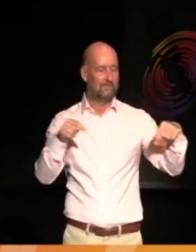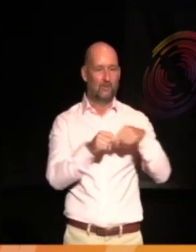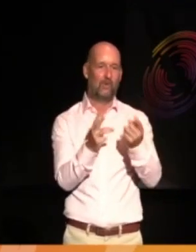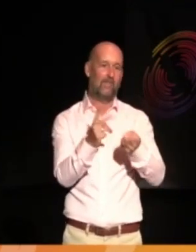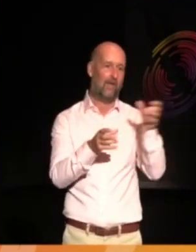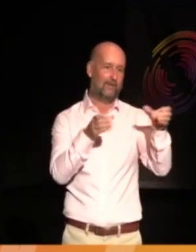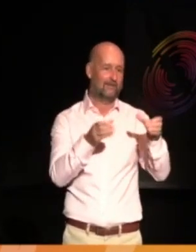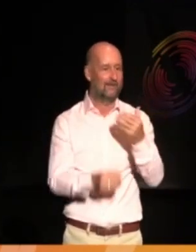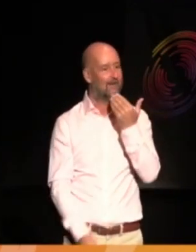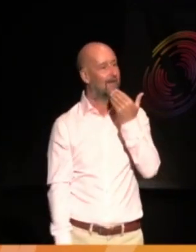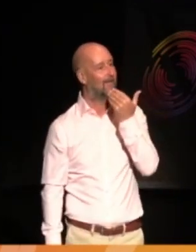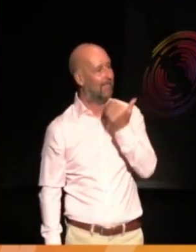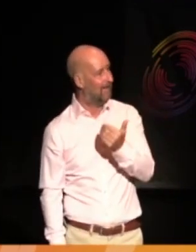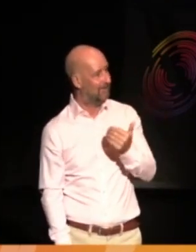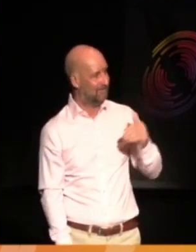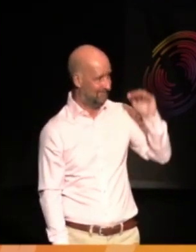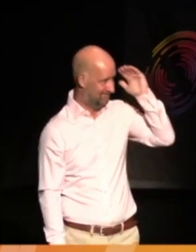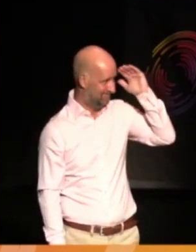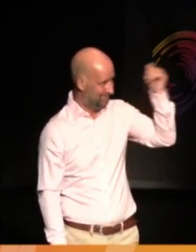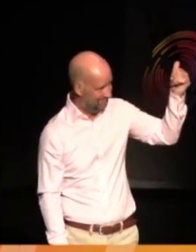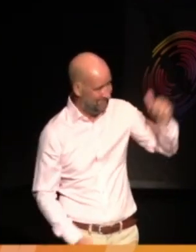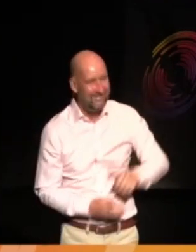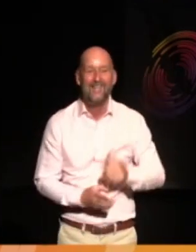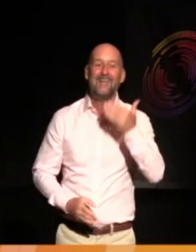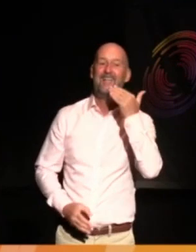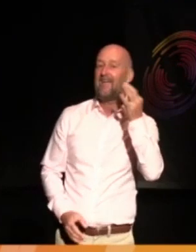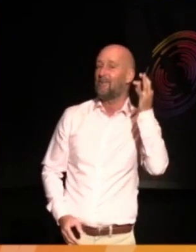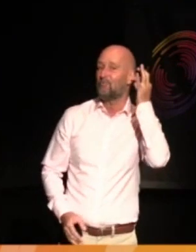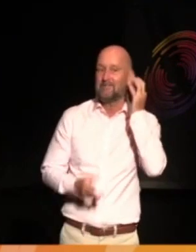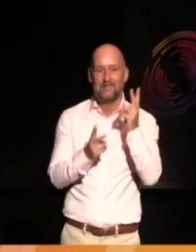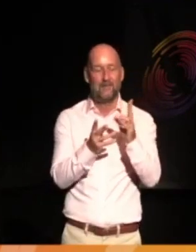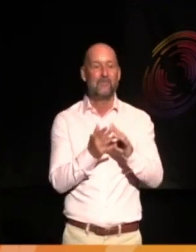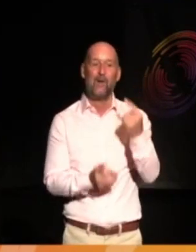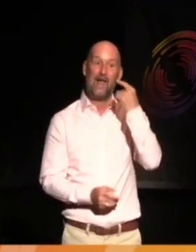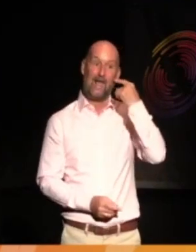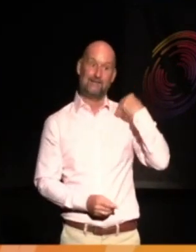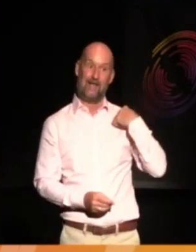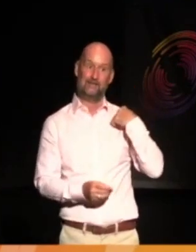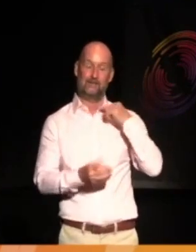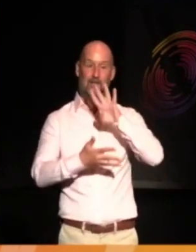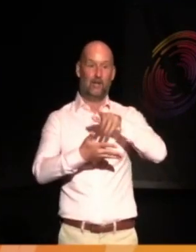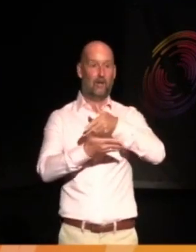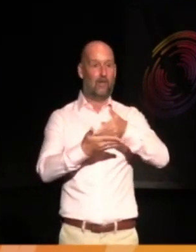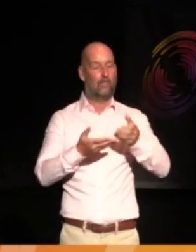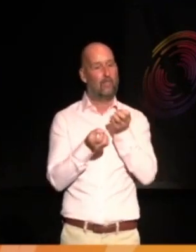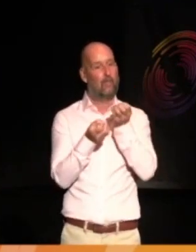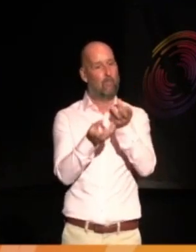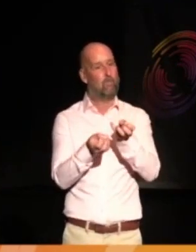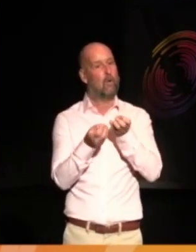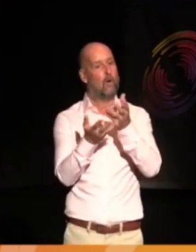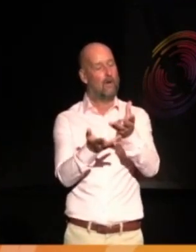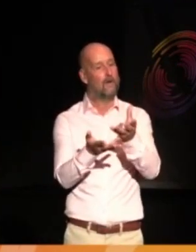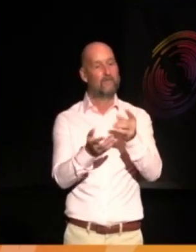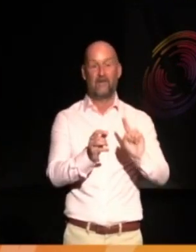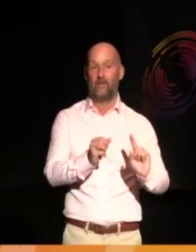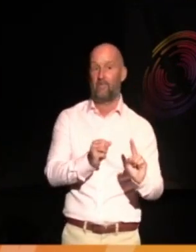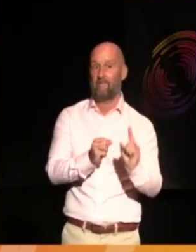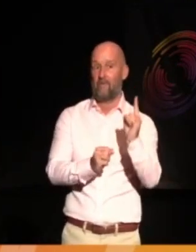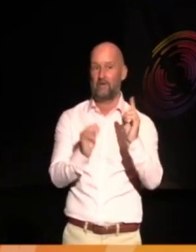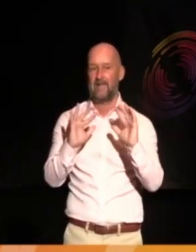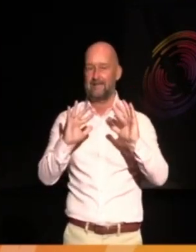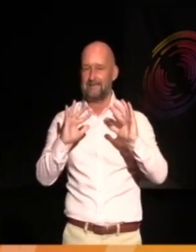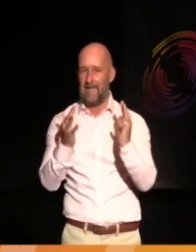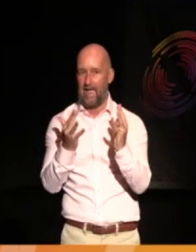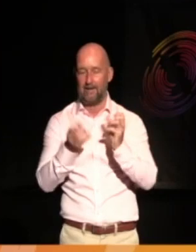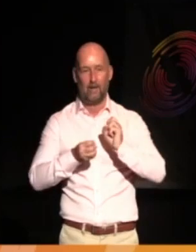others. Thank you so much, Russ. Russ was signing last night for the first 10